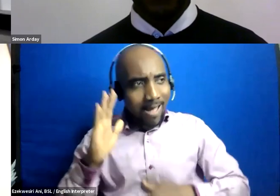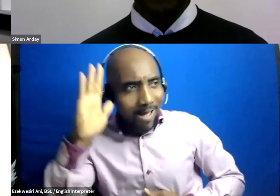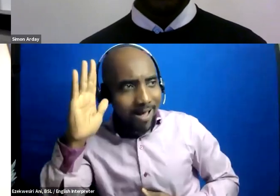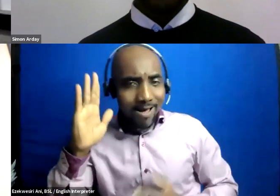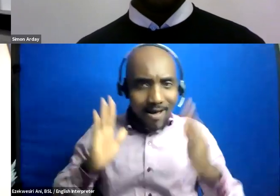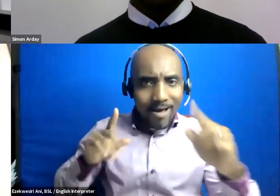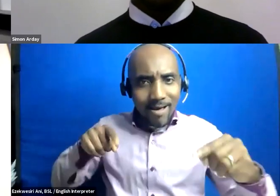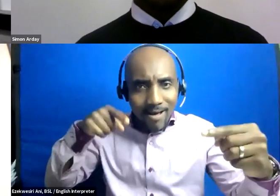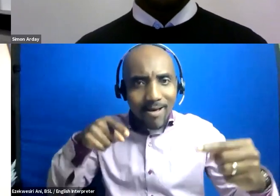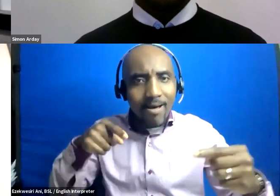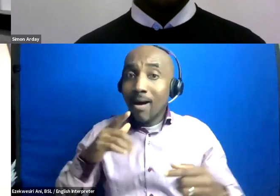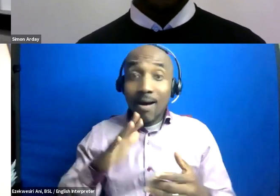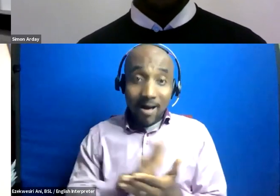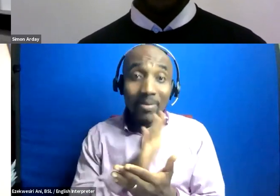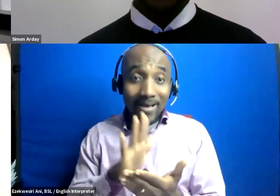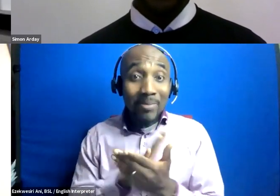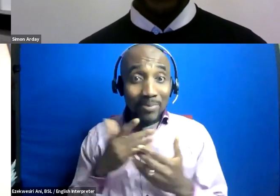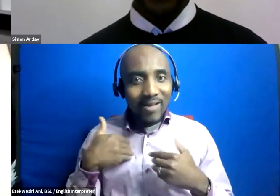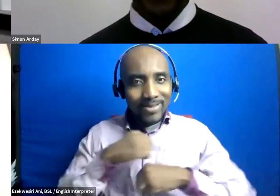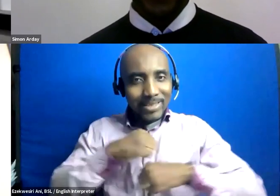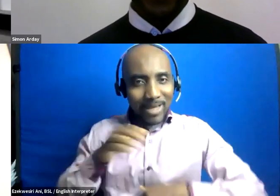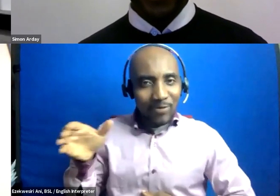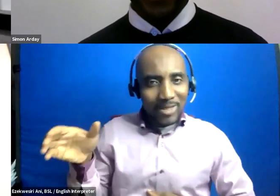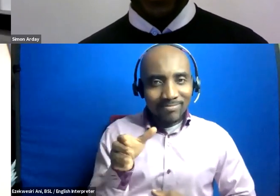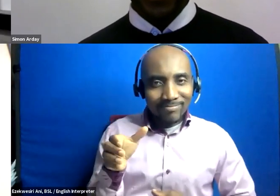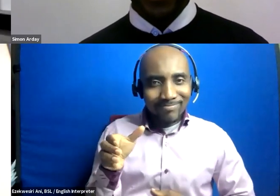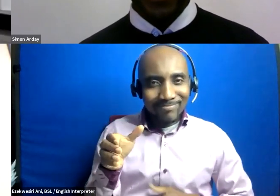I'm thankful there was a seat for me.